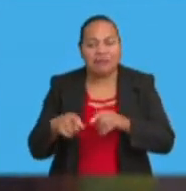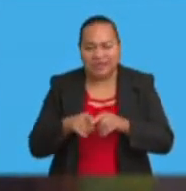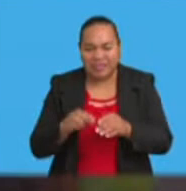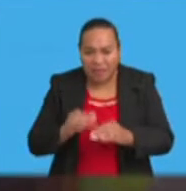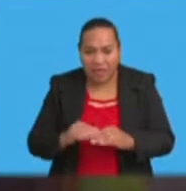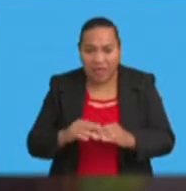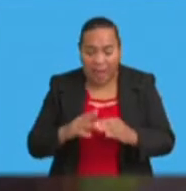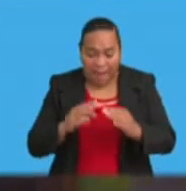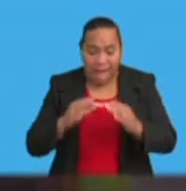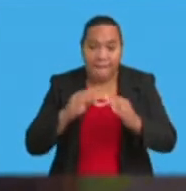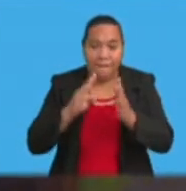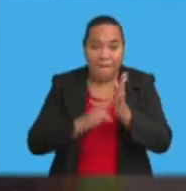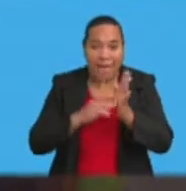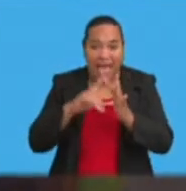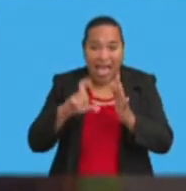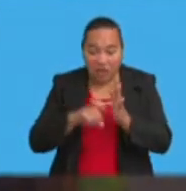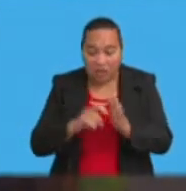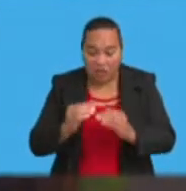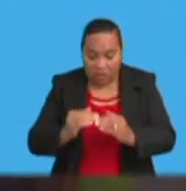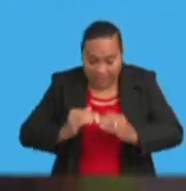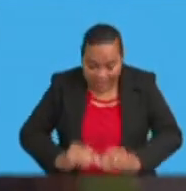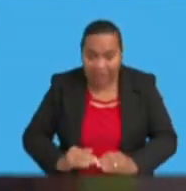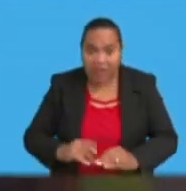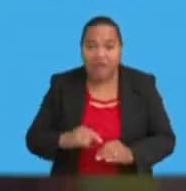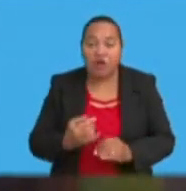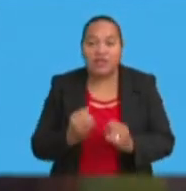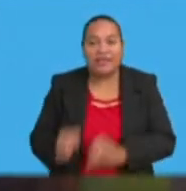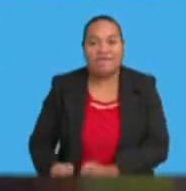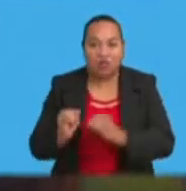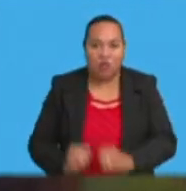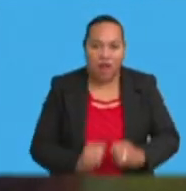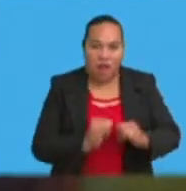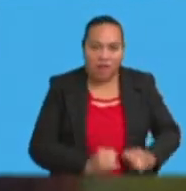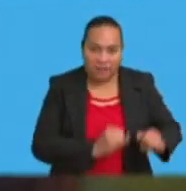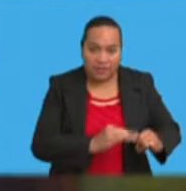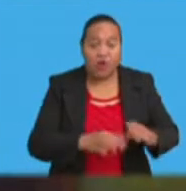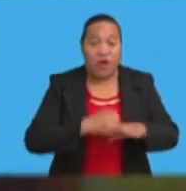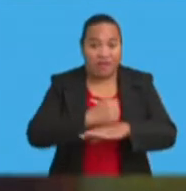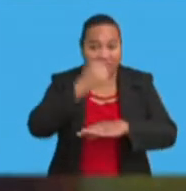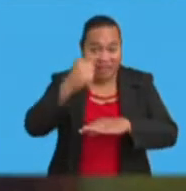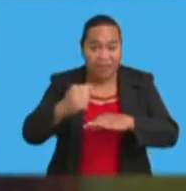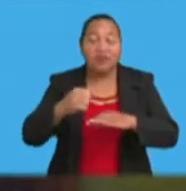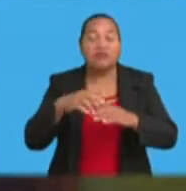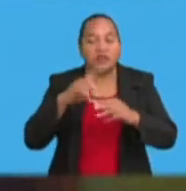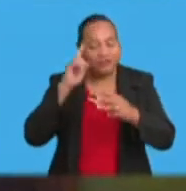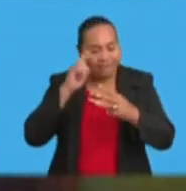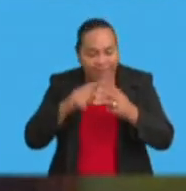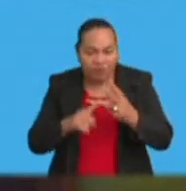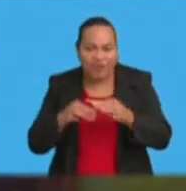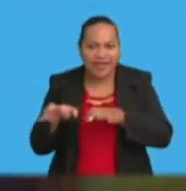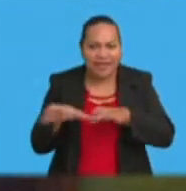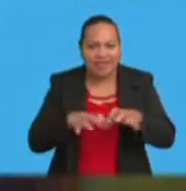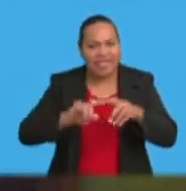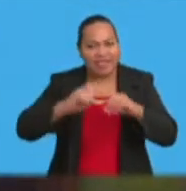at the micro level, at the level of different individuals. So government policies on productivity address activities at all of